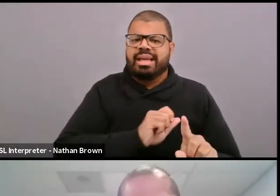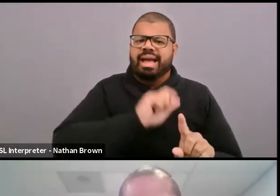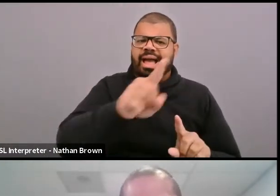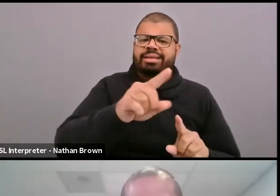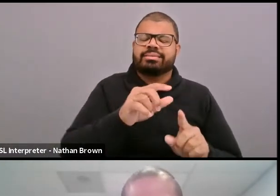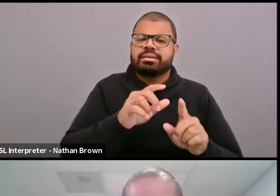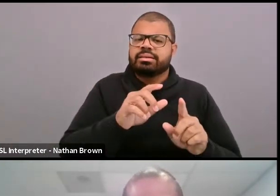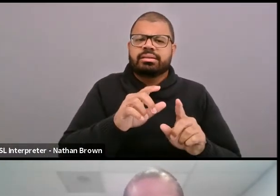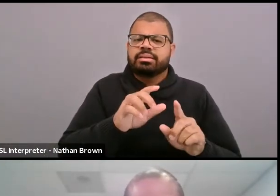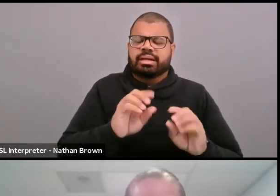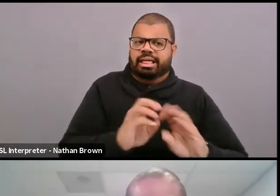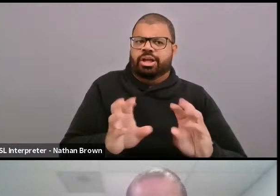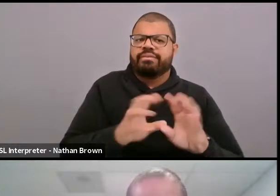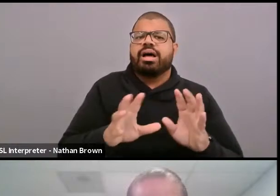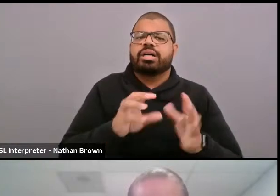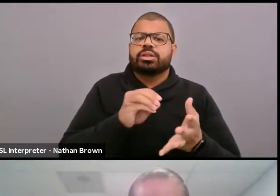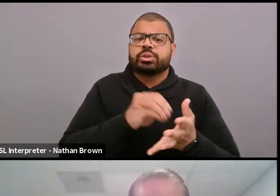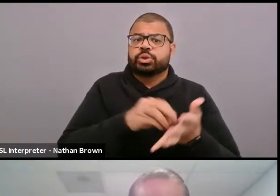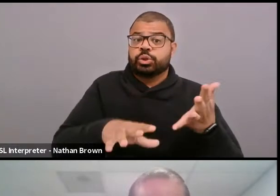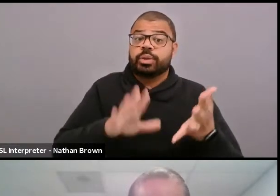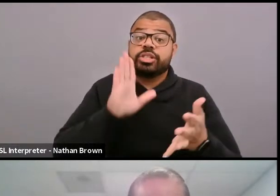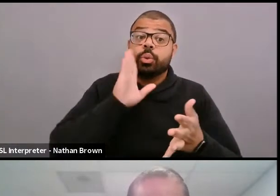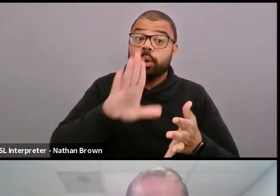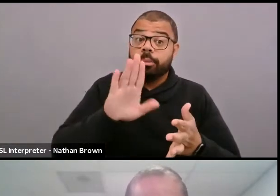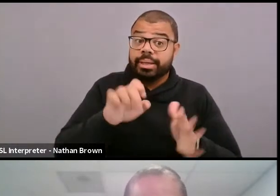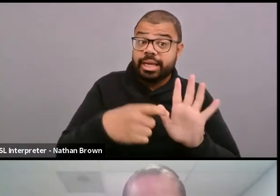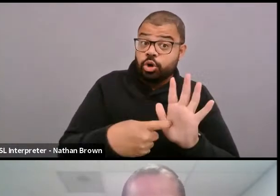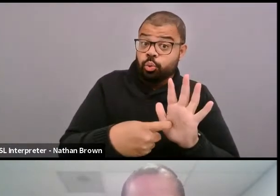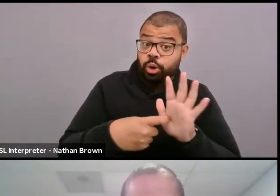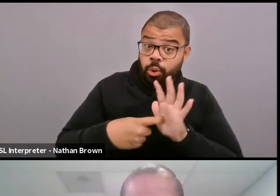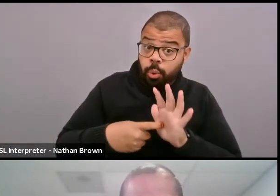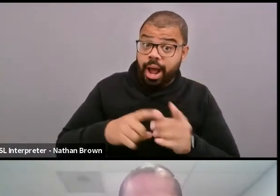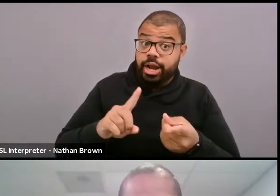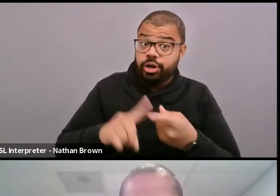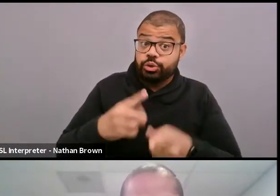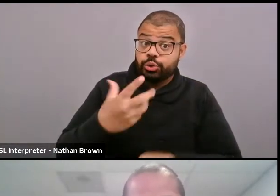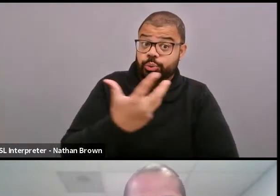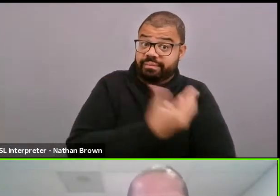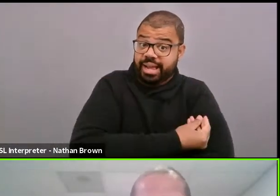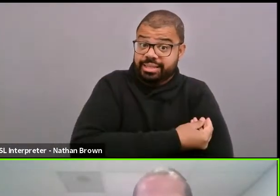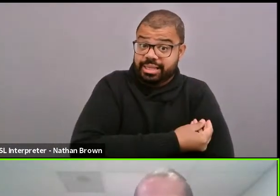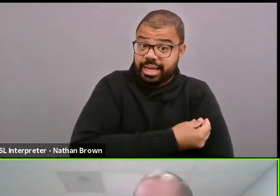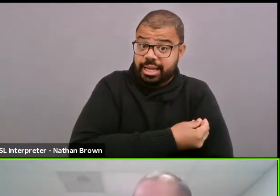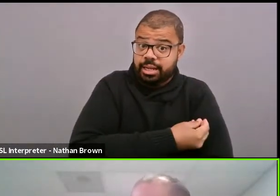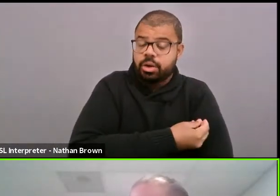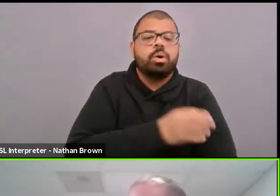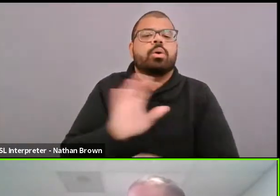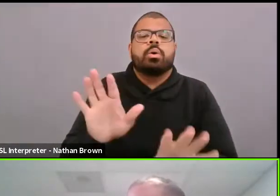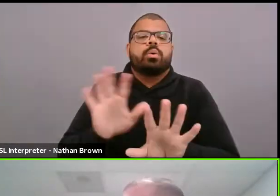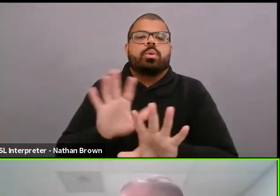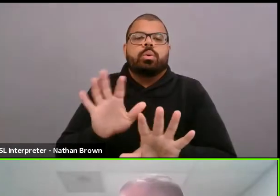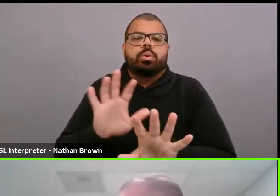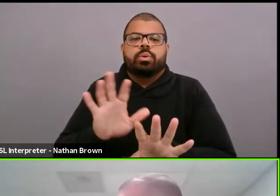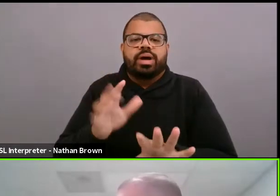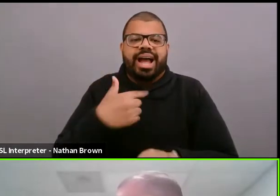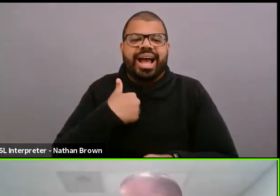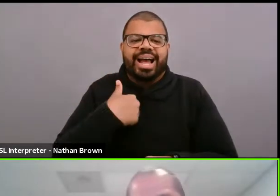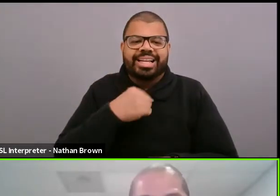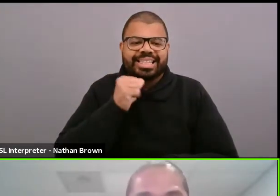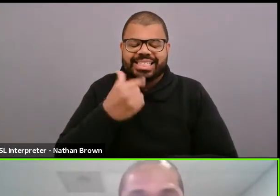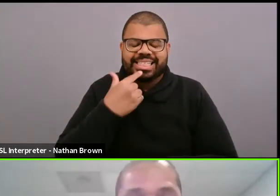student athletes will be required to have vaccinations prior to participation in sports? No. I okay. didn't